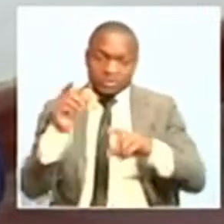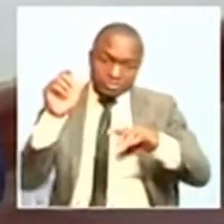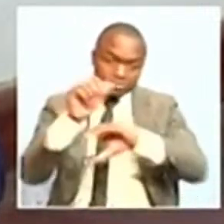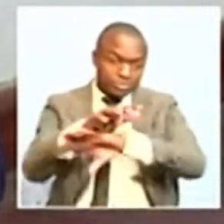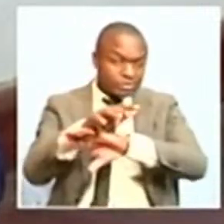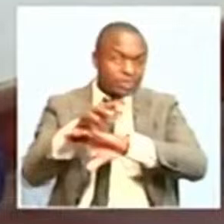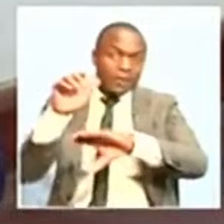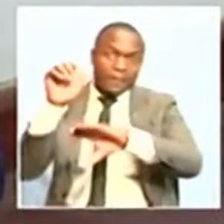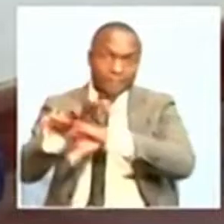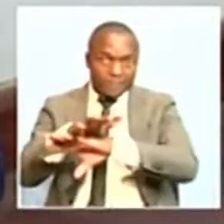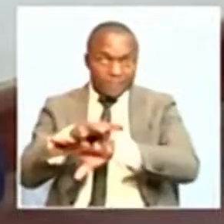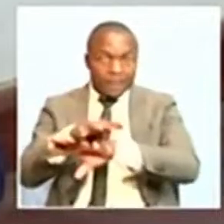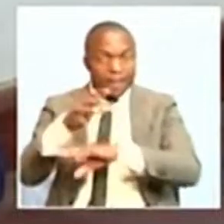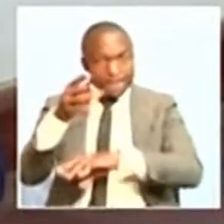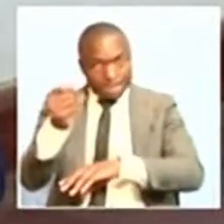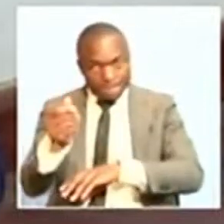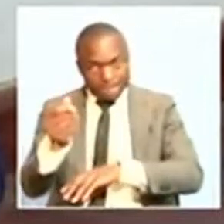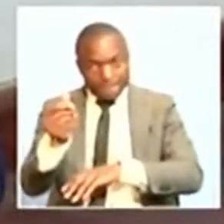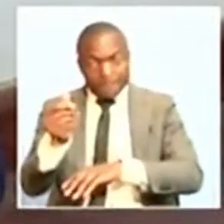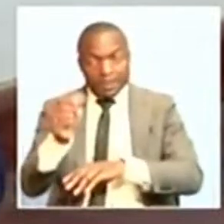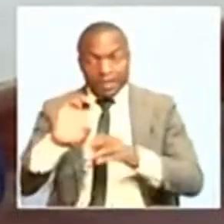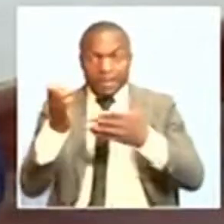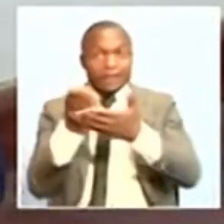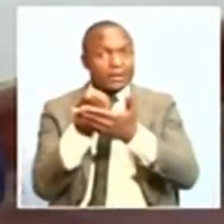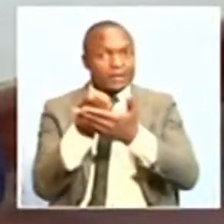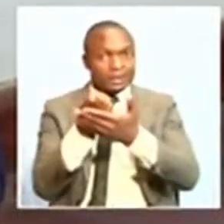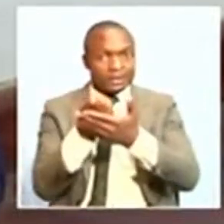exports through Zambian banks,